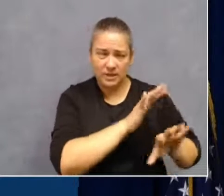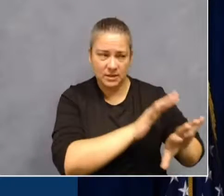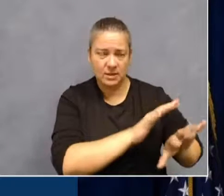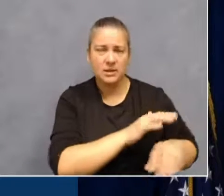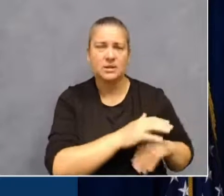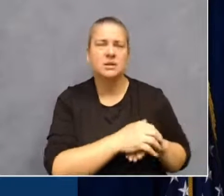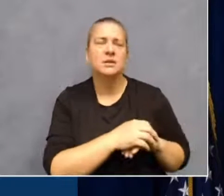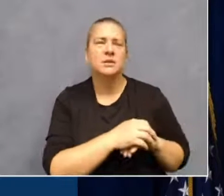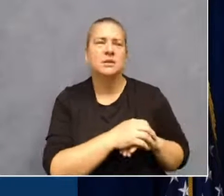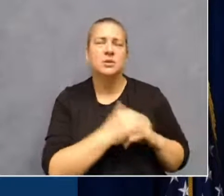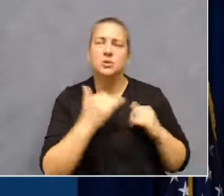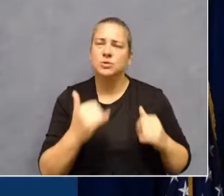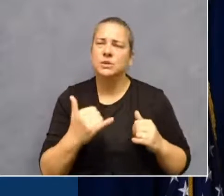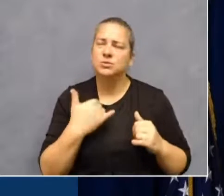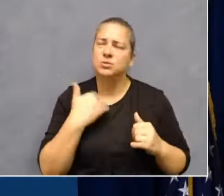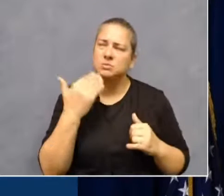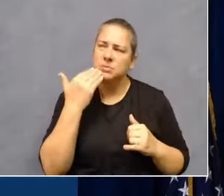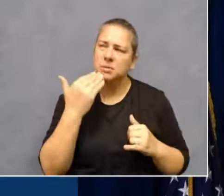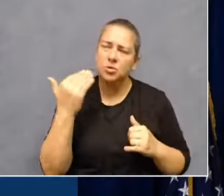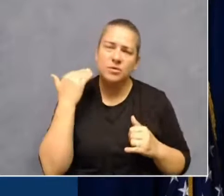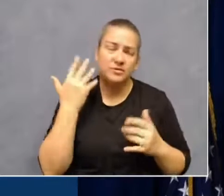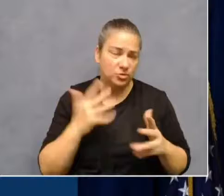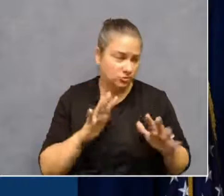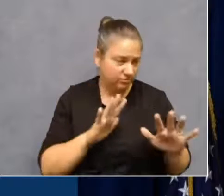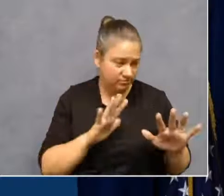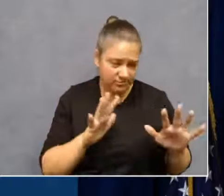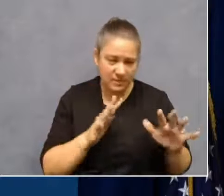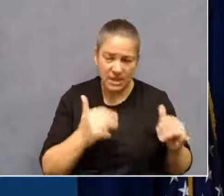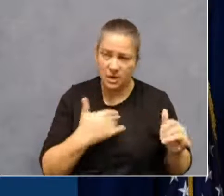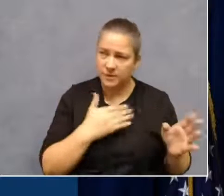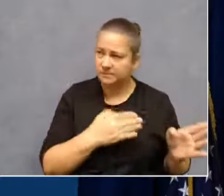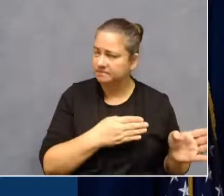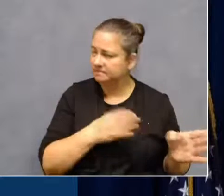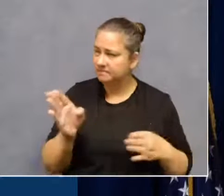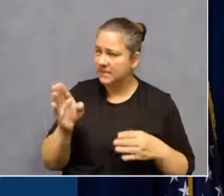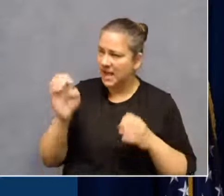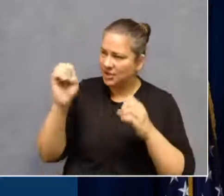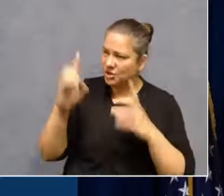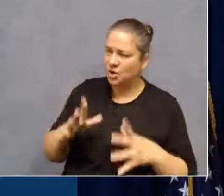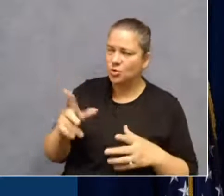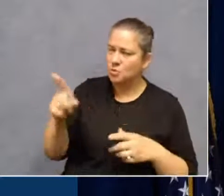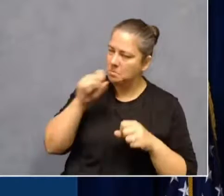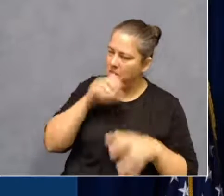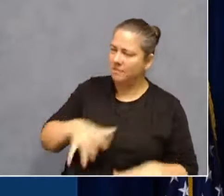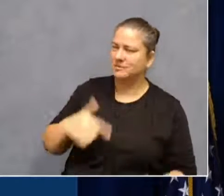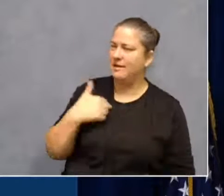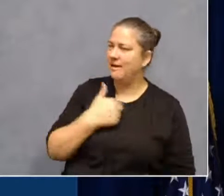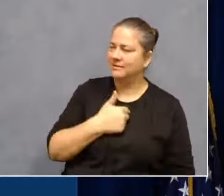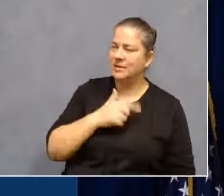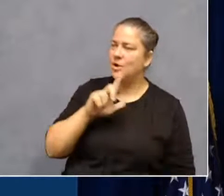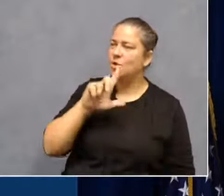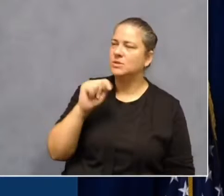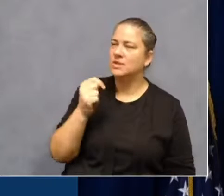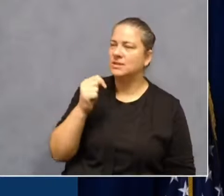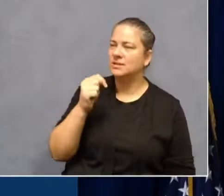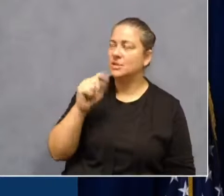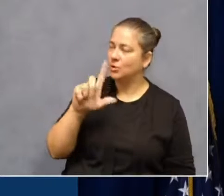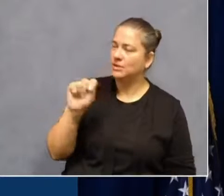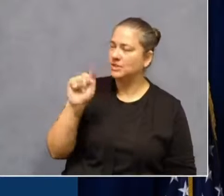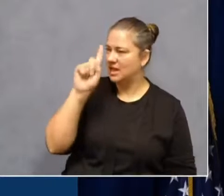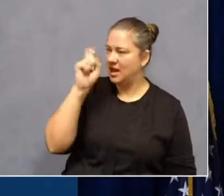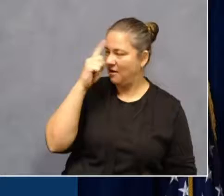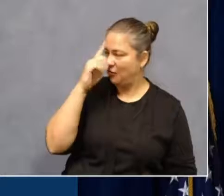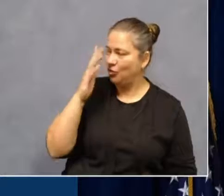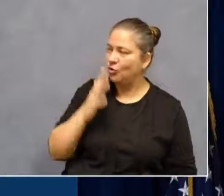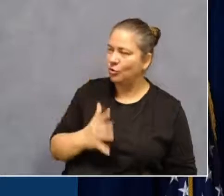today, I want to kick it over to another educator that we are blessed to have as our Lieutenant Governor, who I know also feels